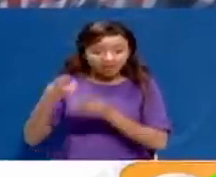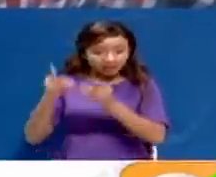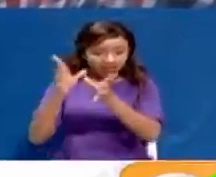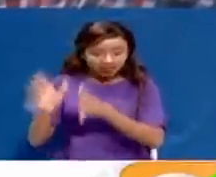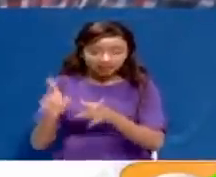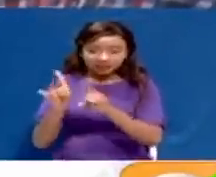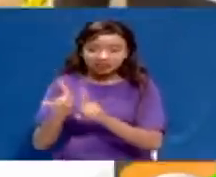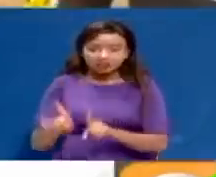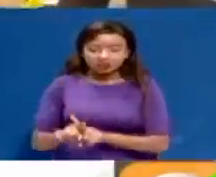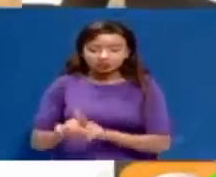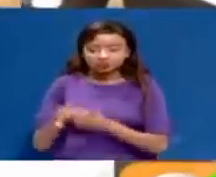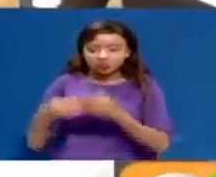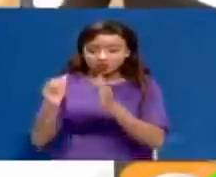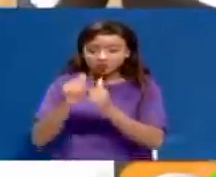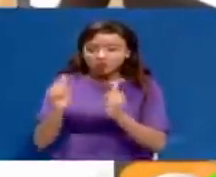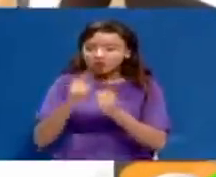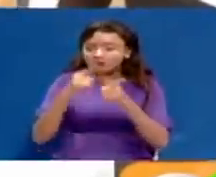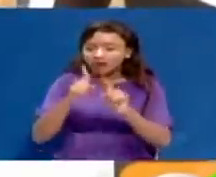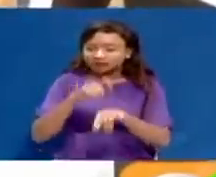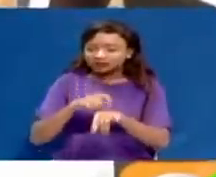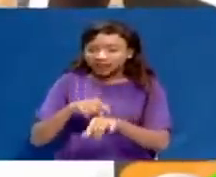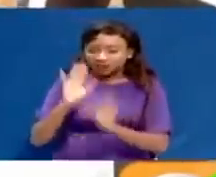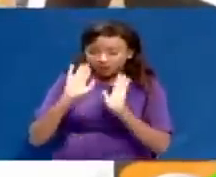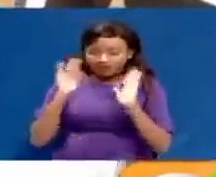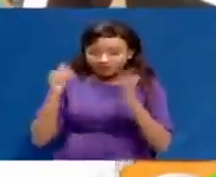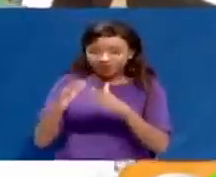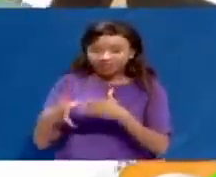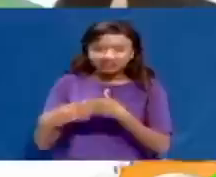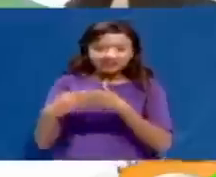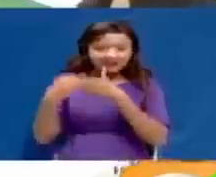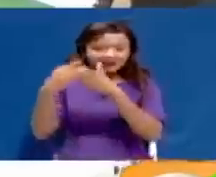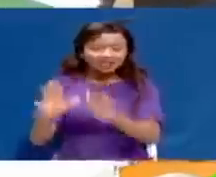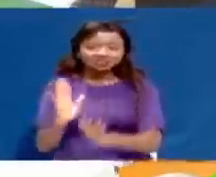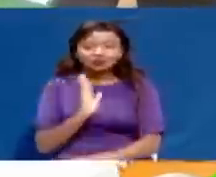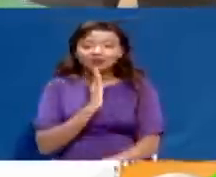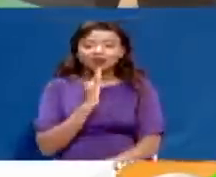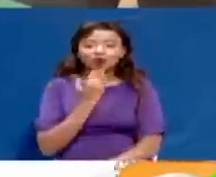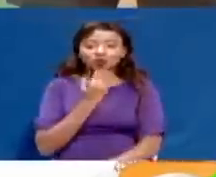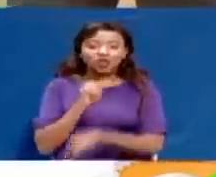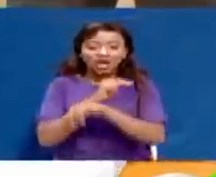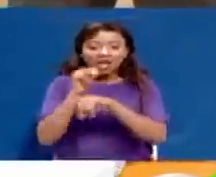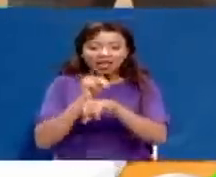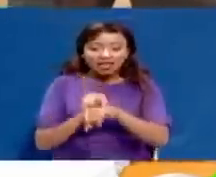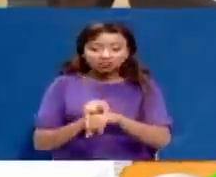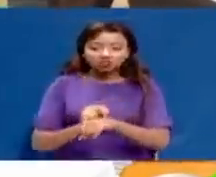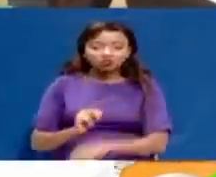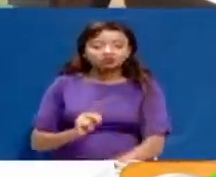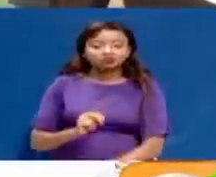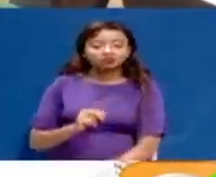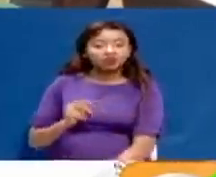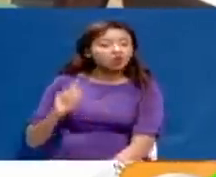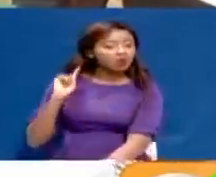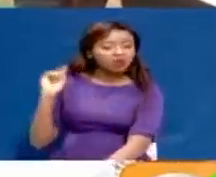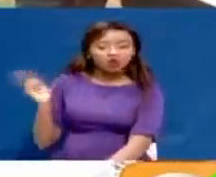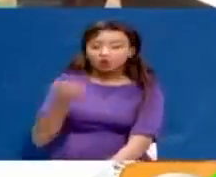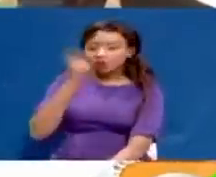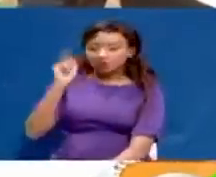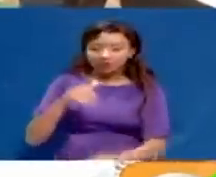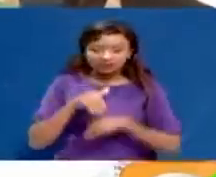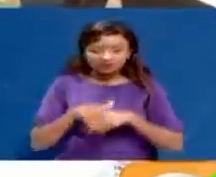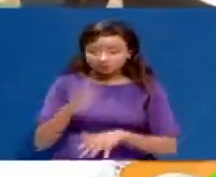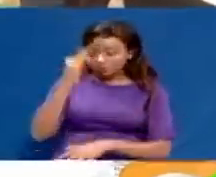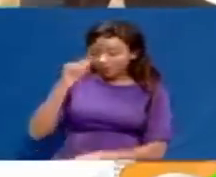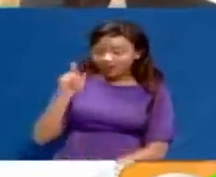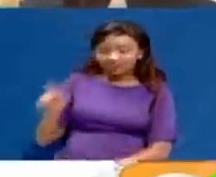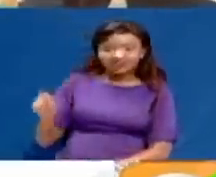Simiyu wadhifa huo. When it comes to the leadership of Mlembe Nation, we only have two people. This is Honorable